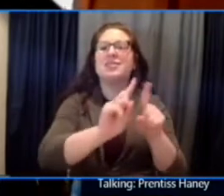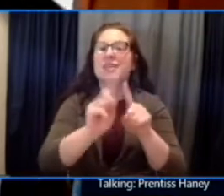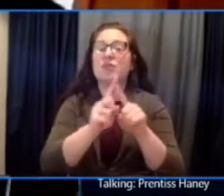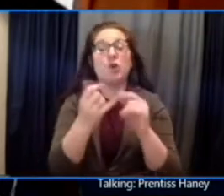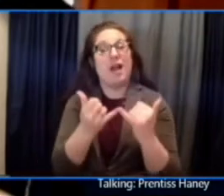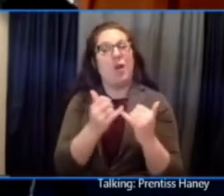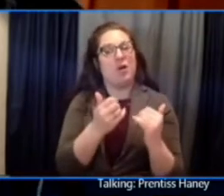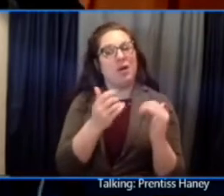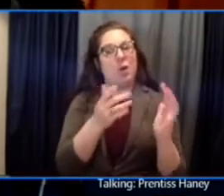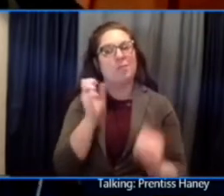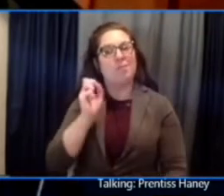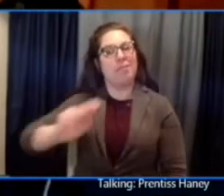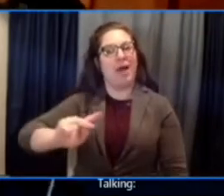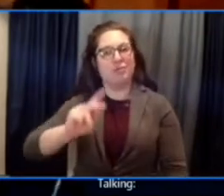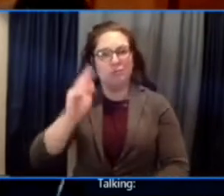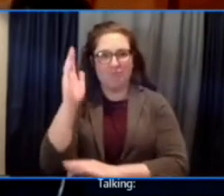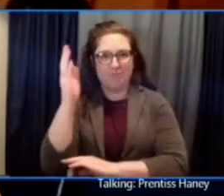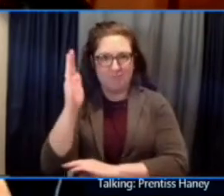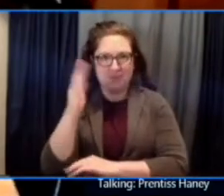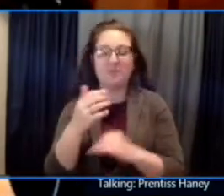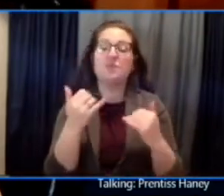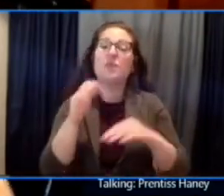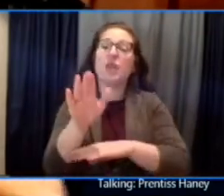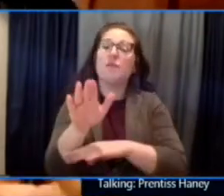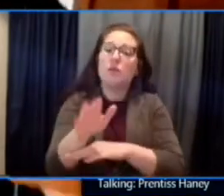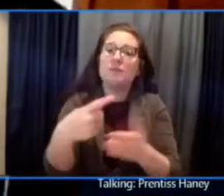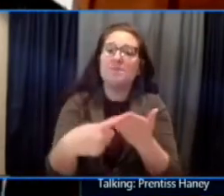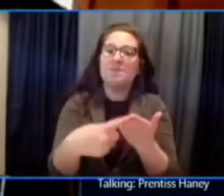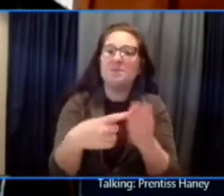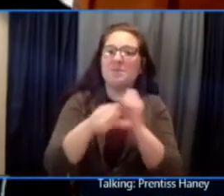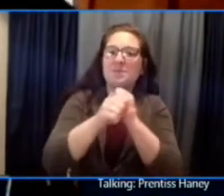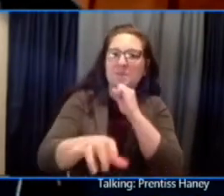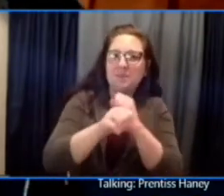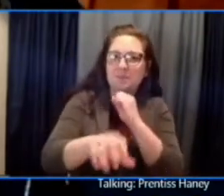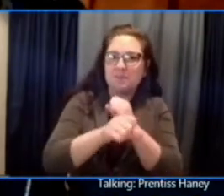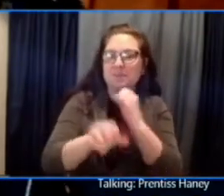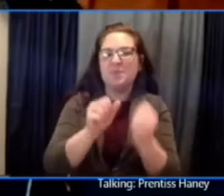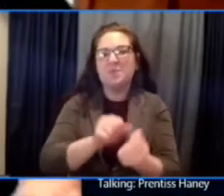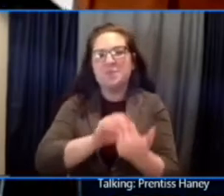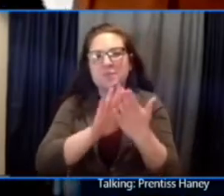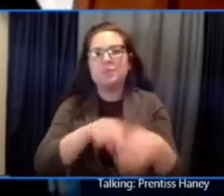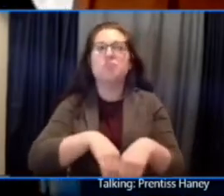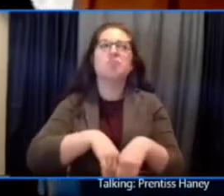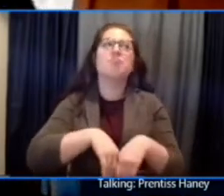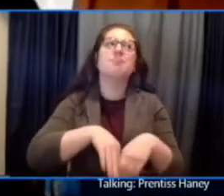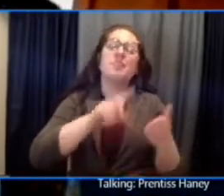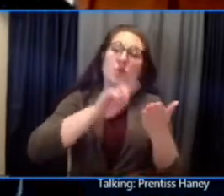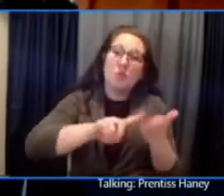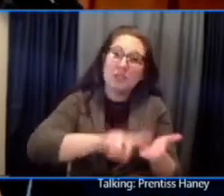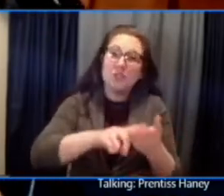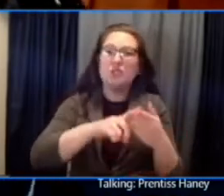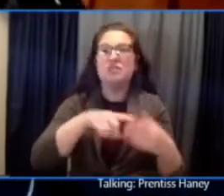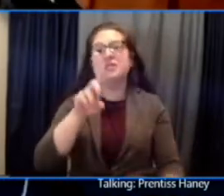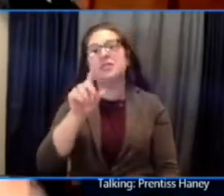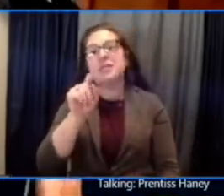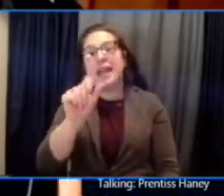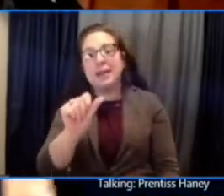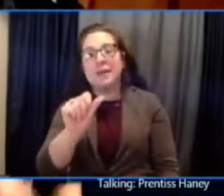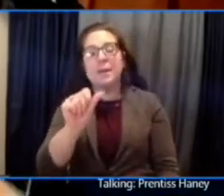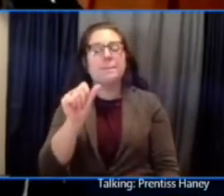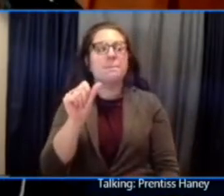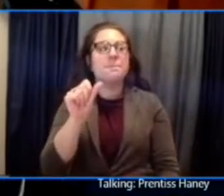organizations and campaigns who have privilege, van is a privilege, right? And we really have to address these dynamics and